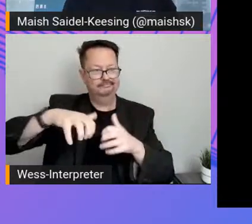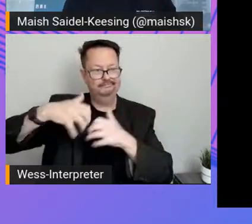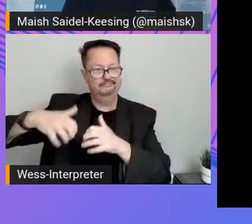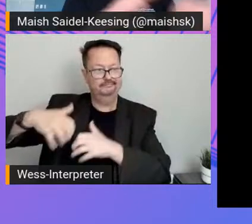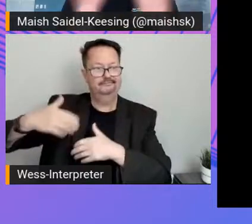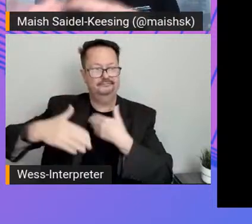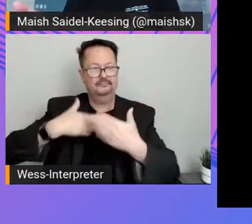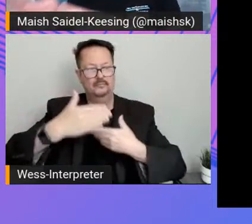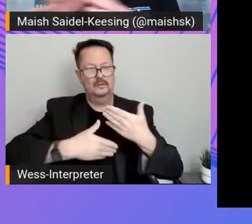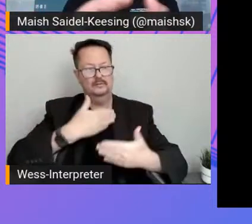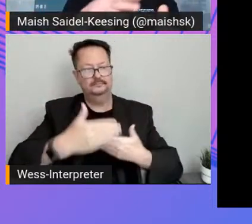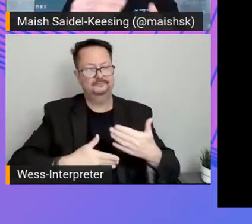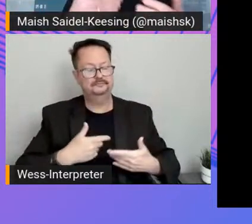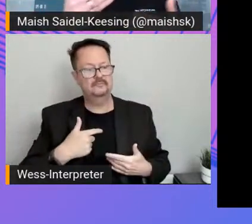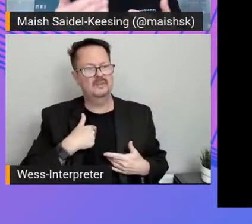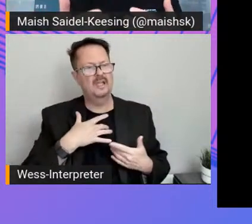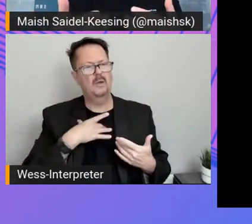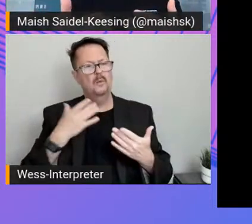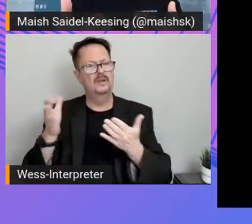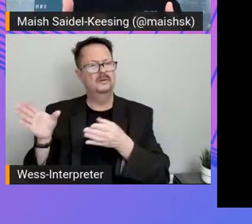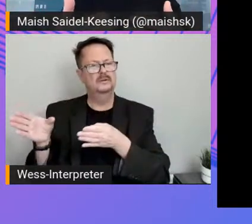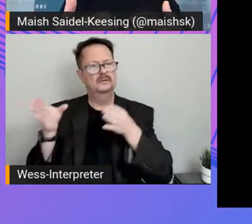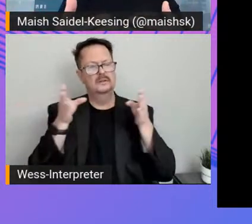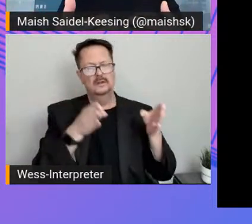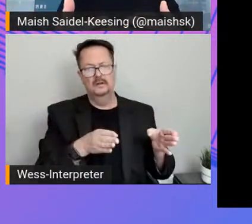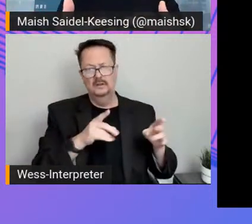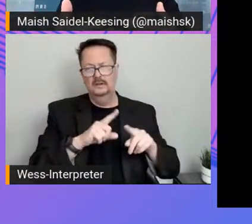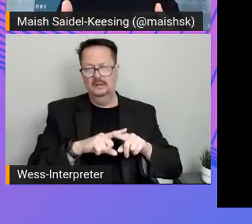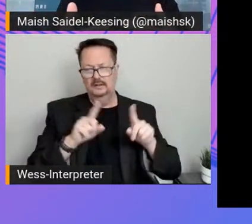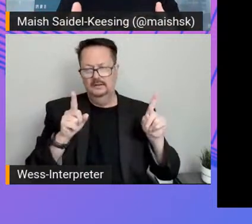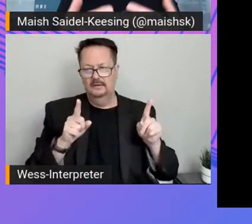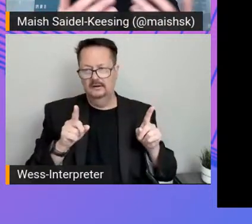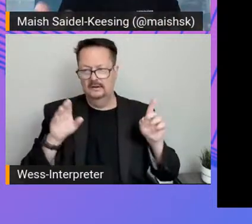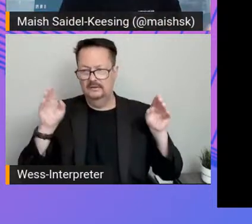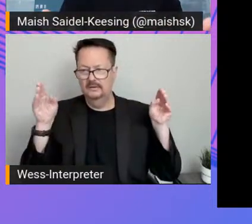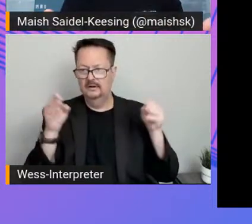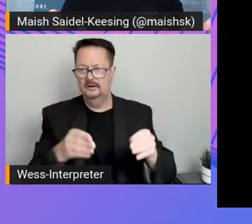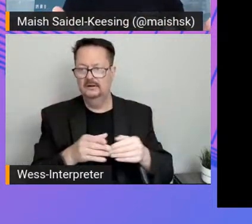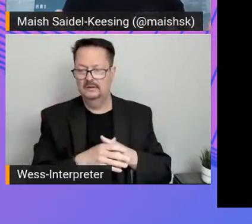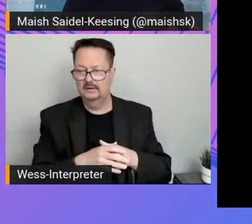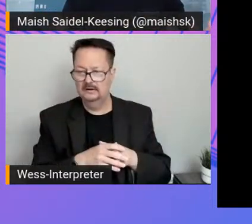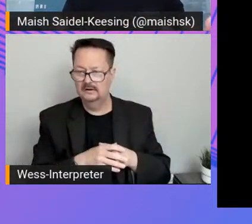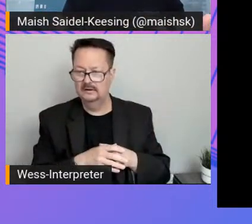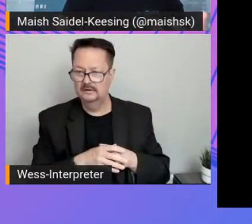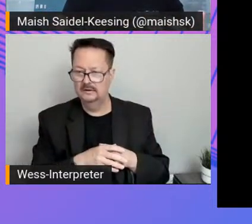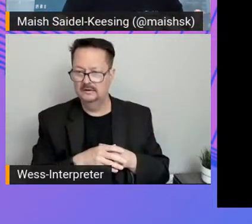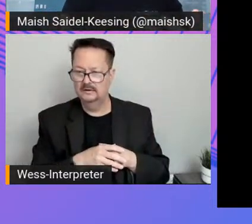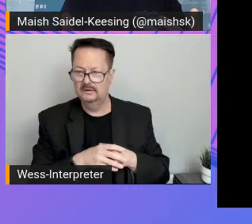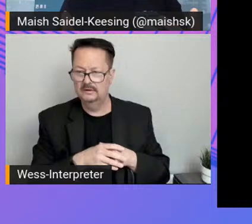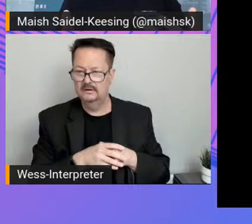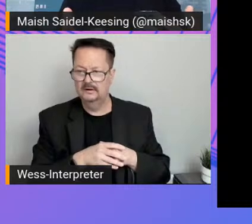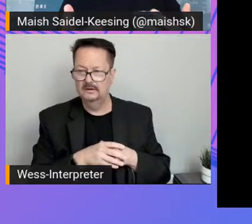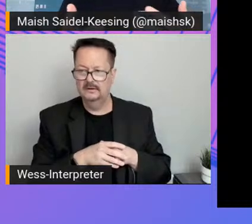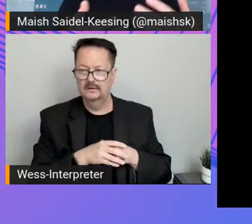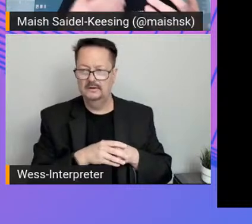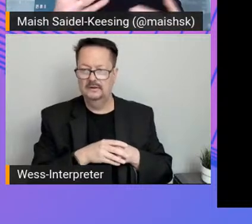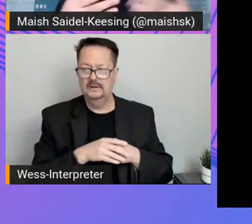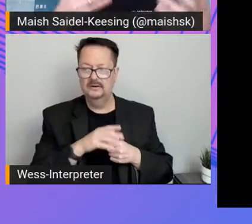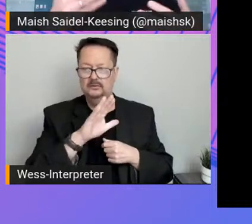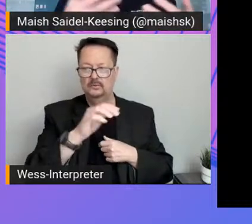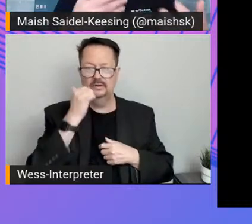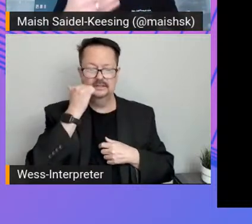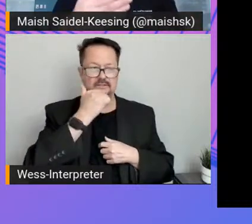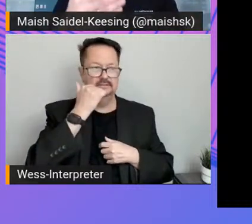So I'd like to kind of shift to a different focus at the moment because I assume your daily work is